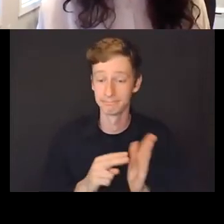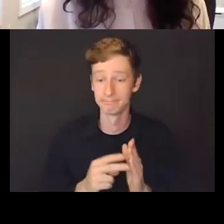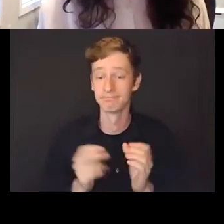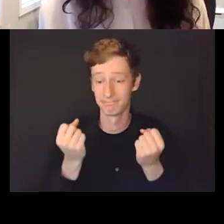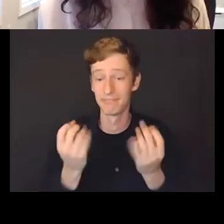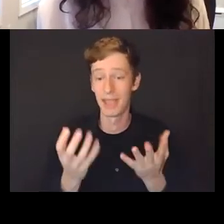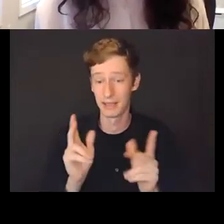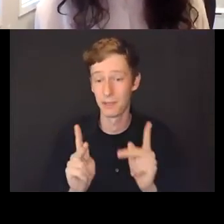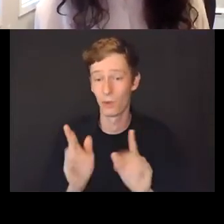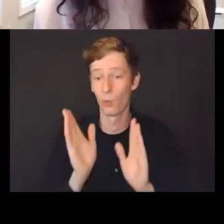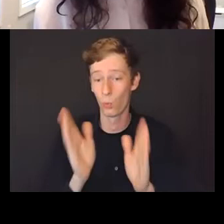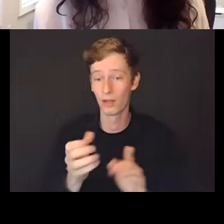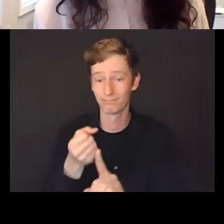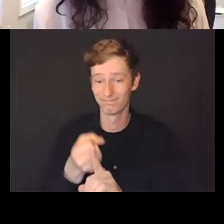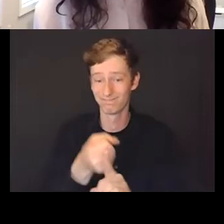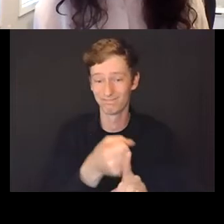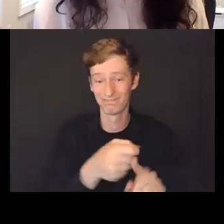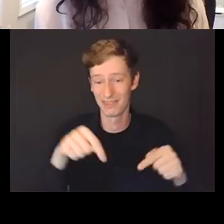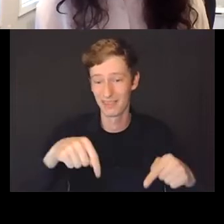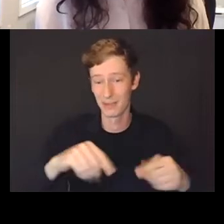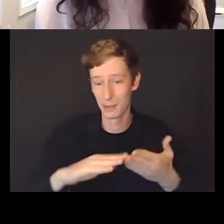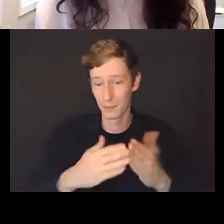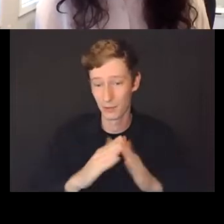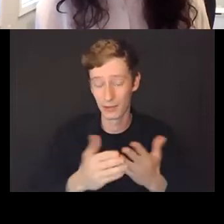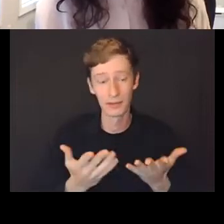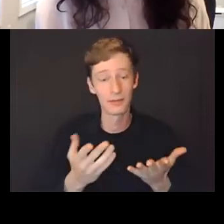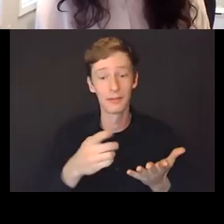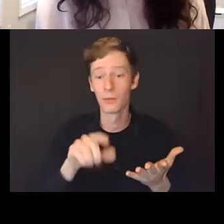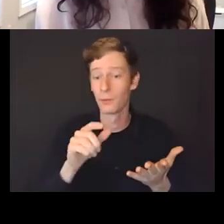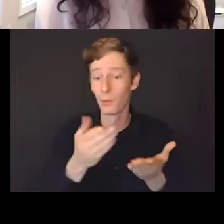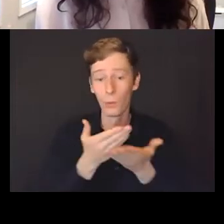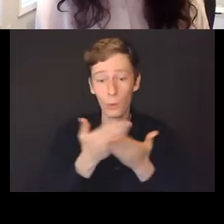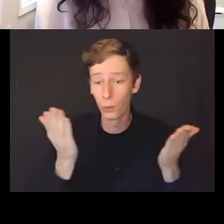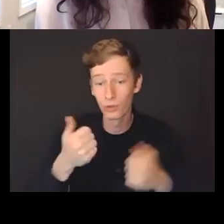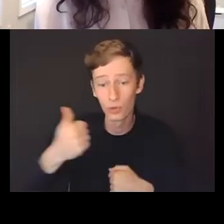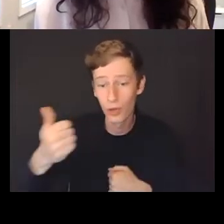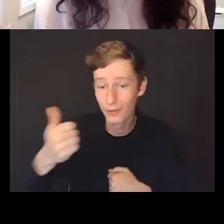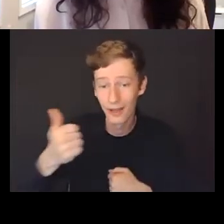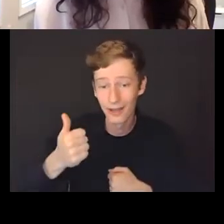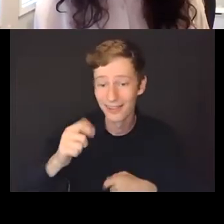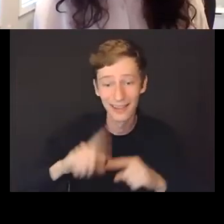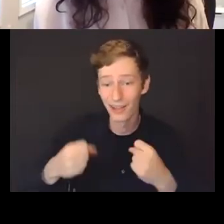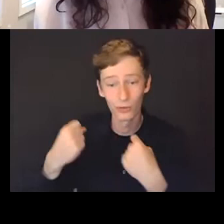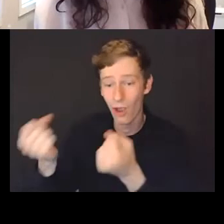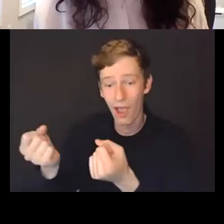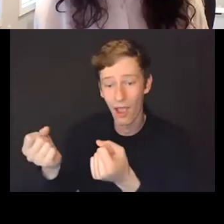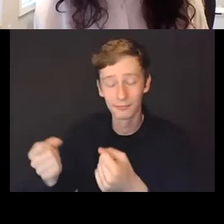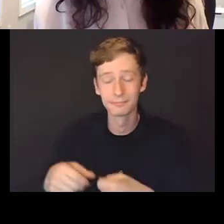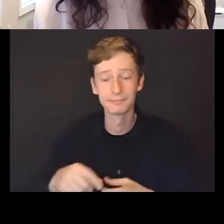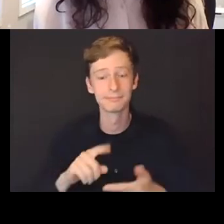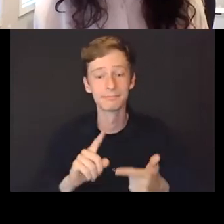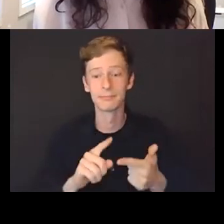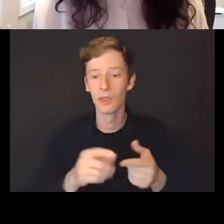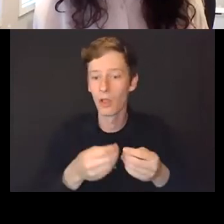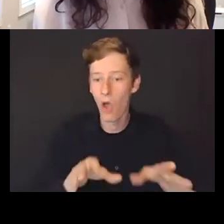this community with no transportation, with more losses of wages, loss